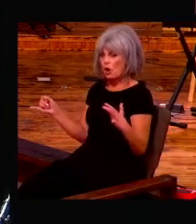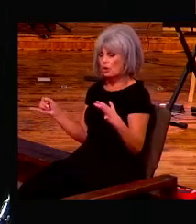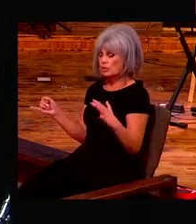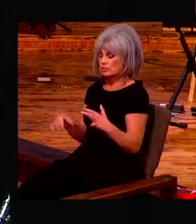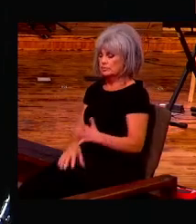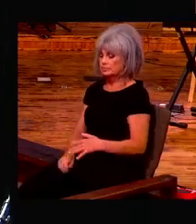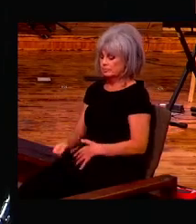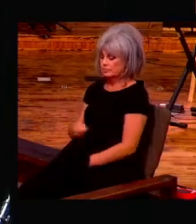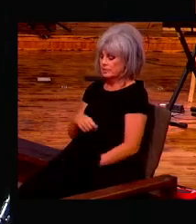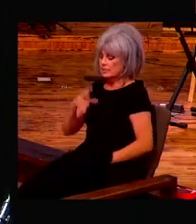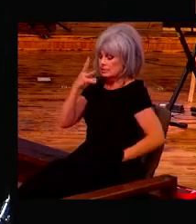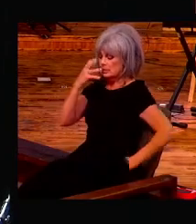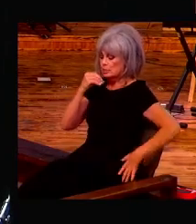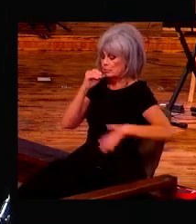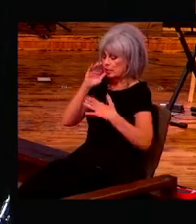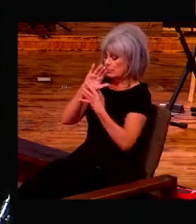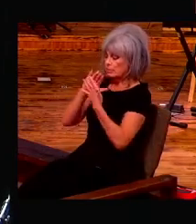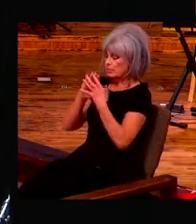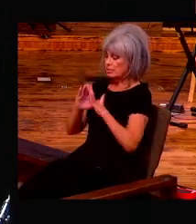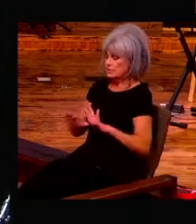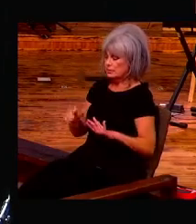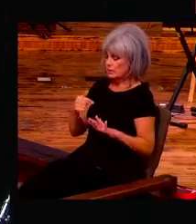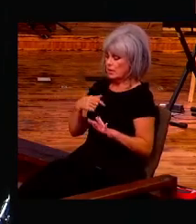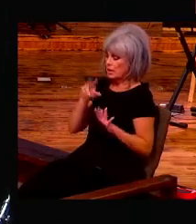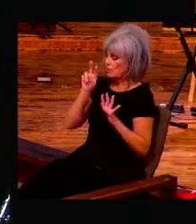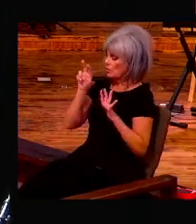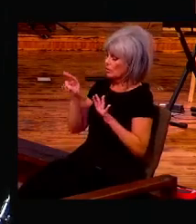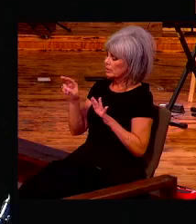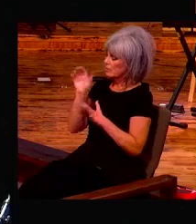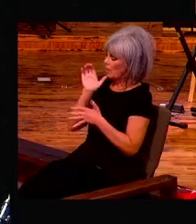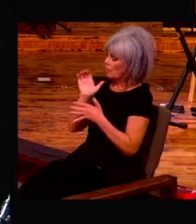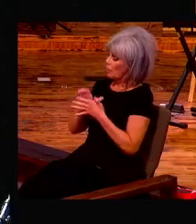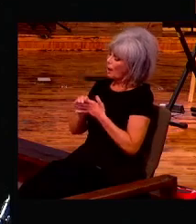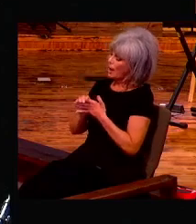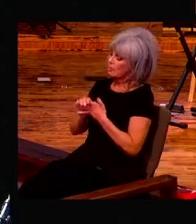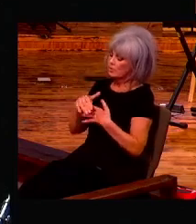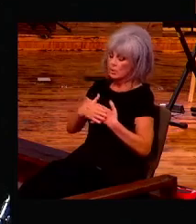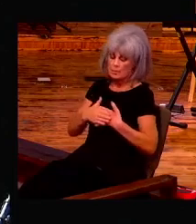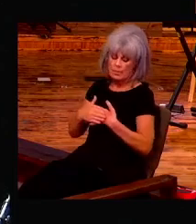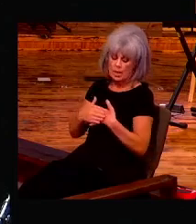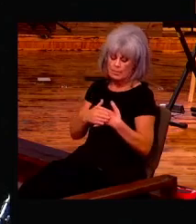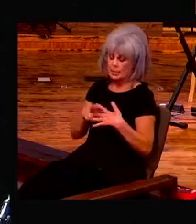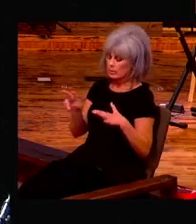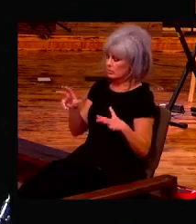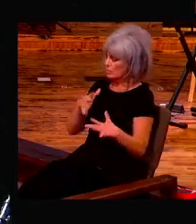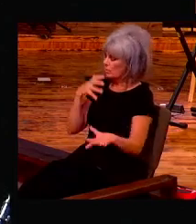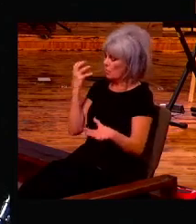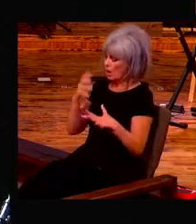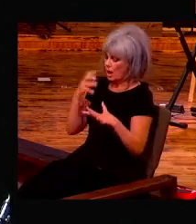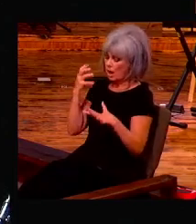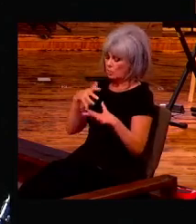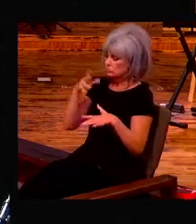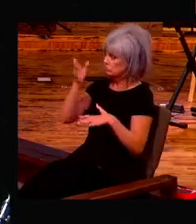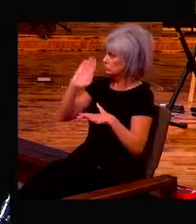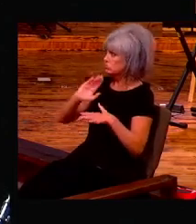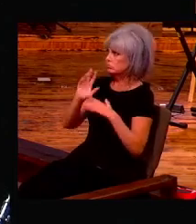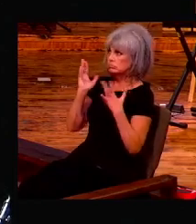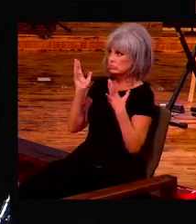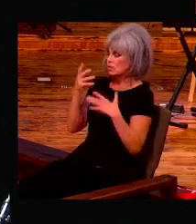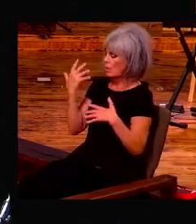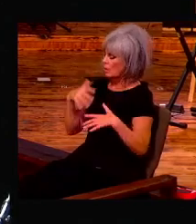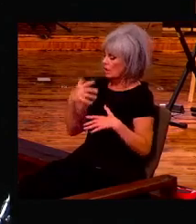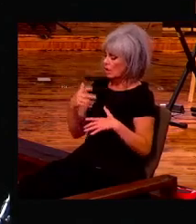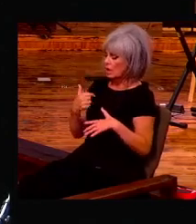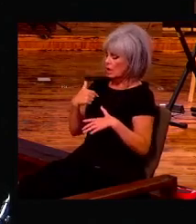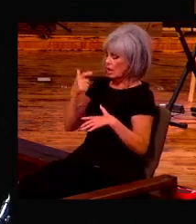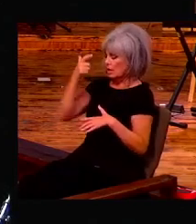as peaceful. And man, I'm just looking at my wife, I'm looking at the baby, looking at my wife, looking at the baby, just in awe of what God just did. As I thought